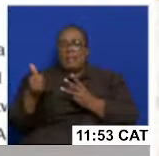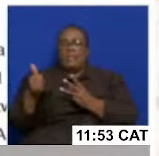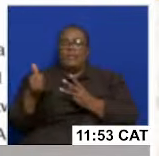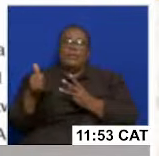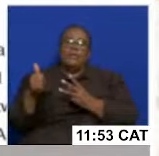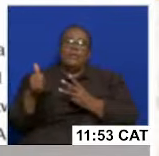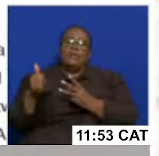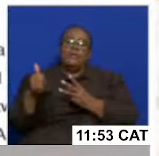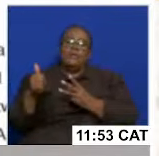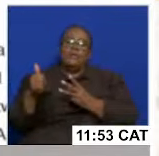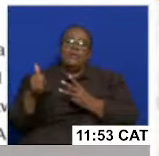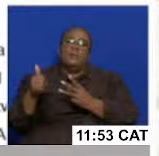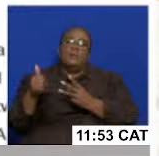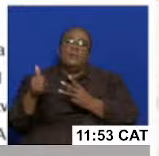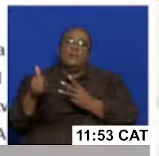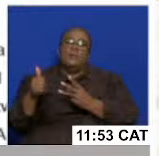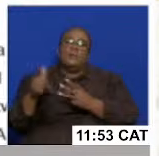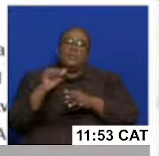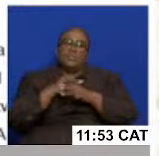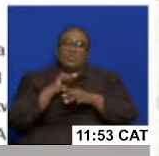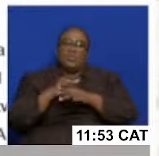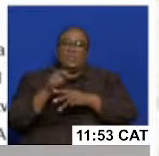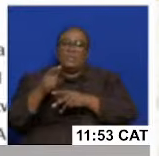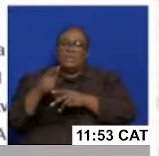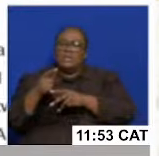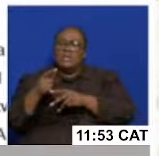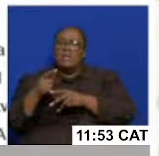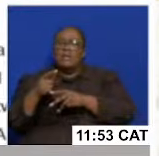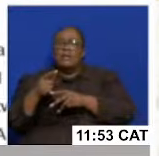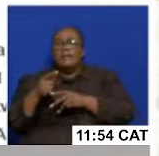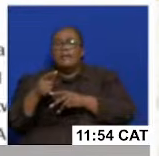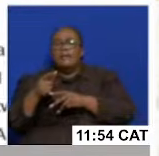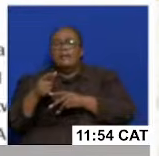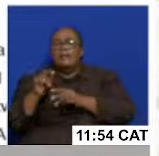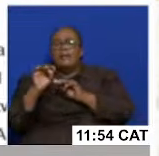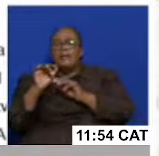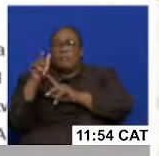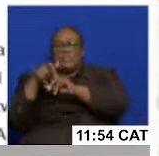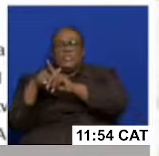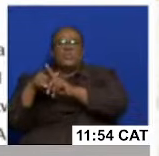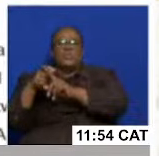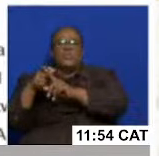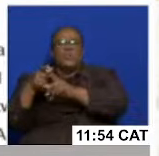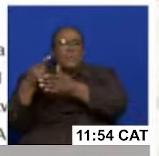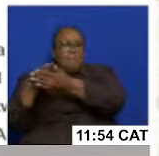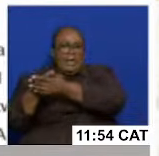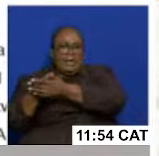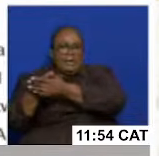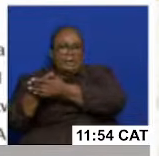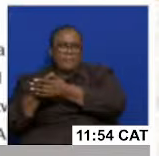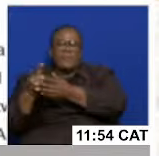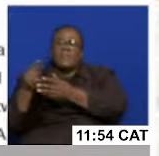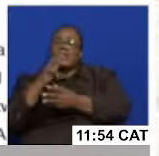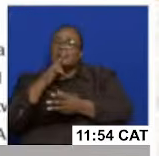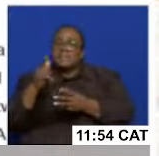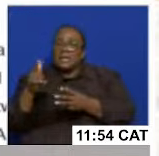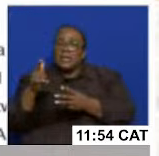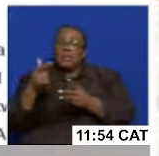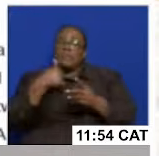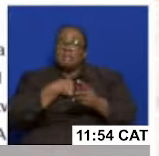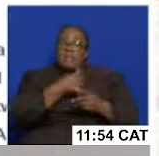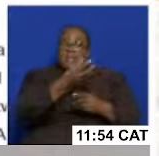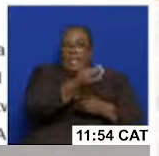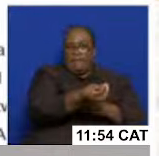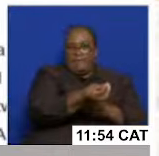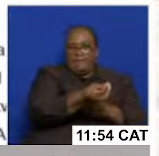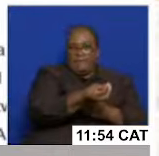told him that I have 67 kilograms of Sugarlight in my apartment. Mr. Mohammed then phoned 2 other dealers,